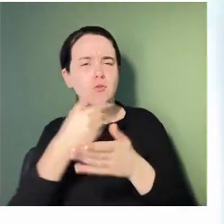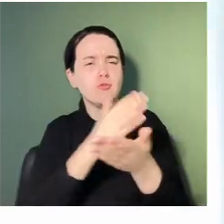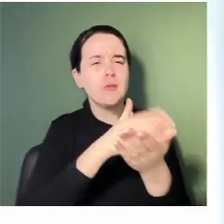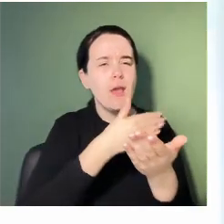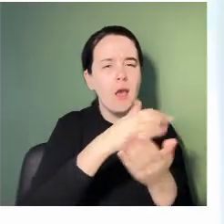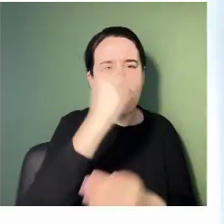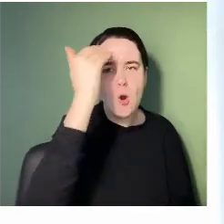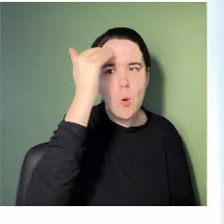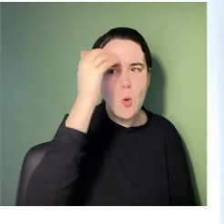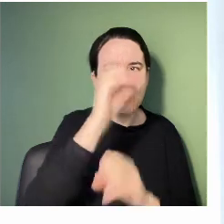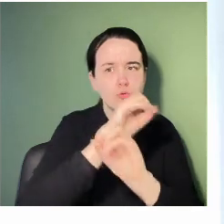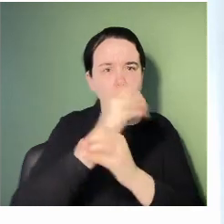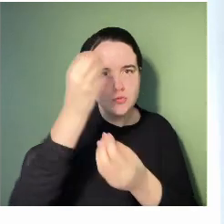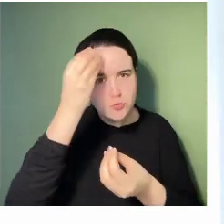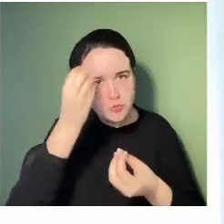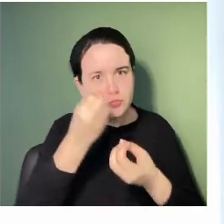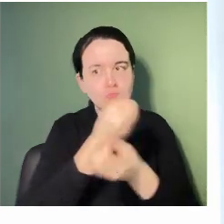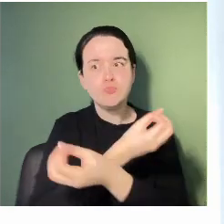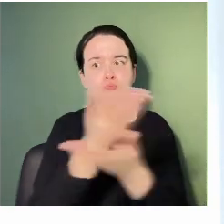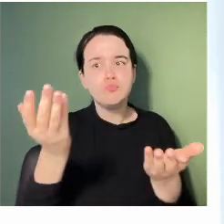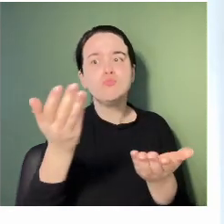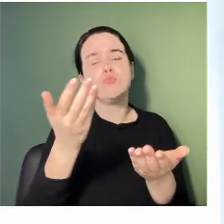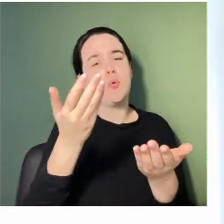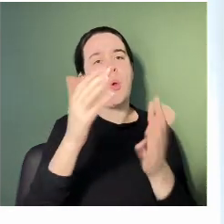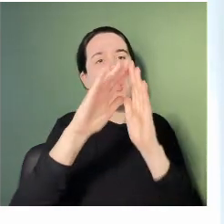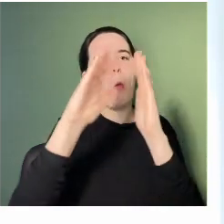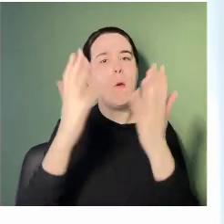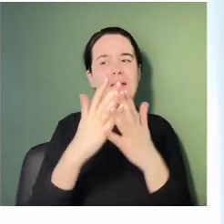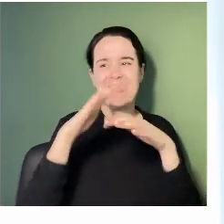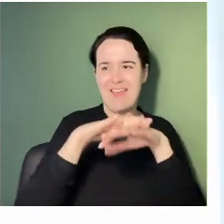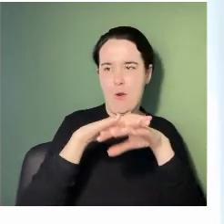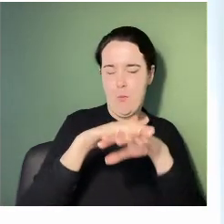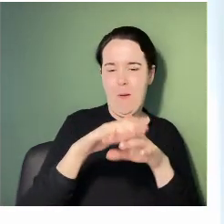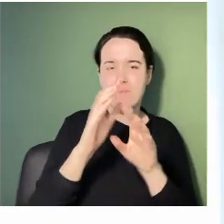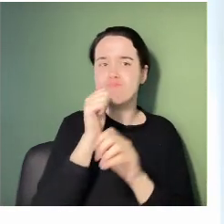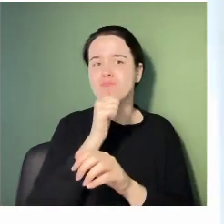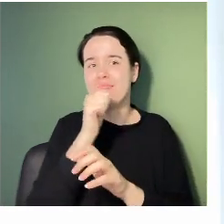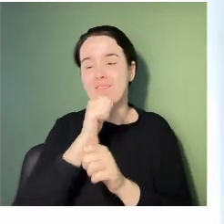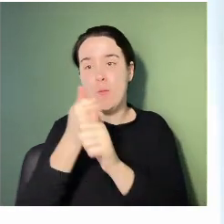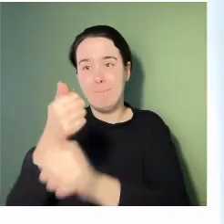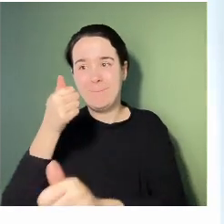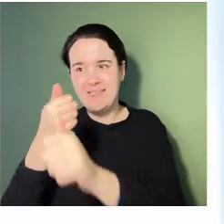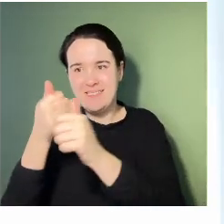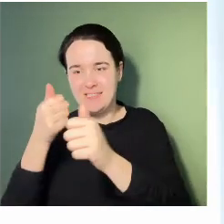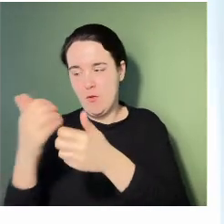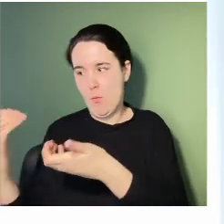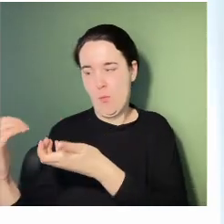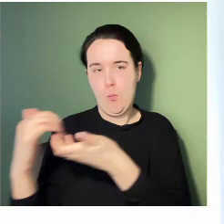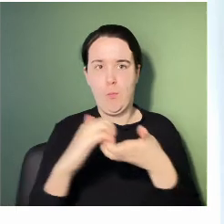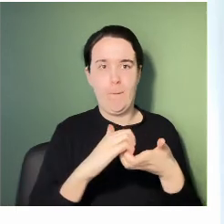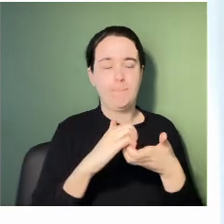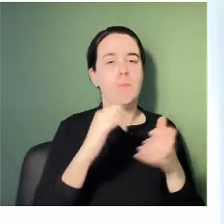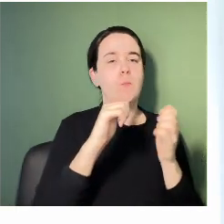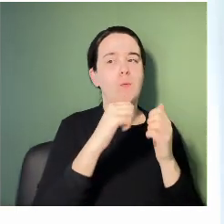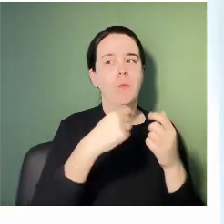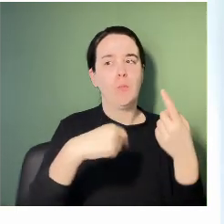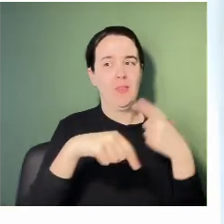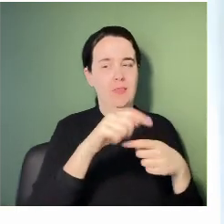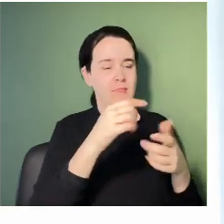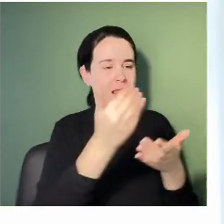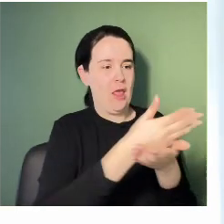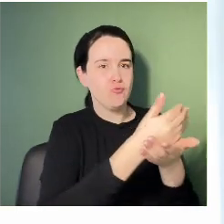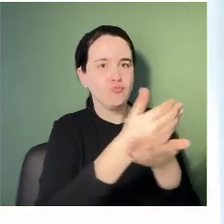influence industry, which is a global network of private companies that are involved in the collection and use of personal data